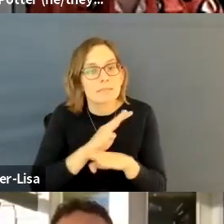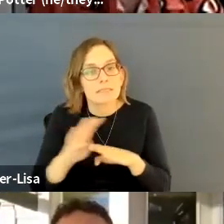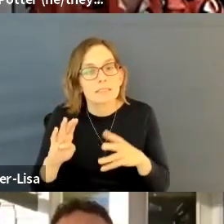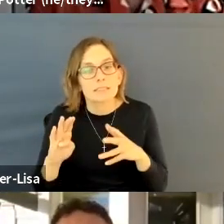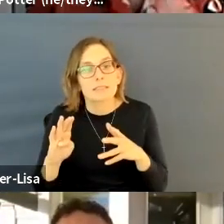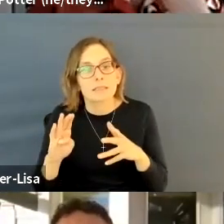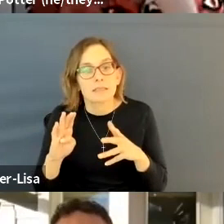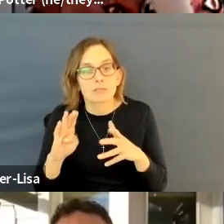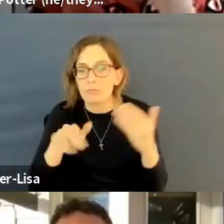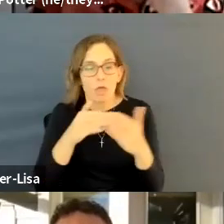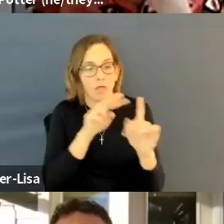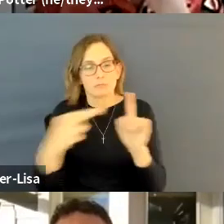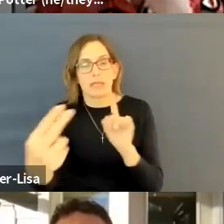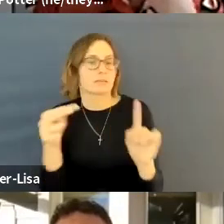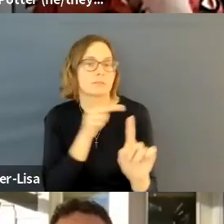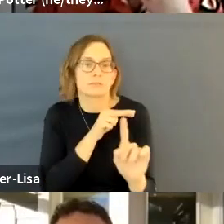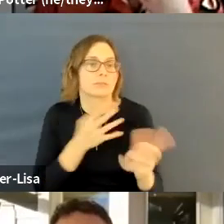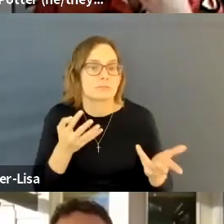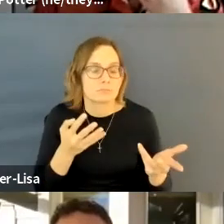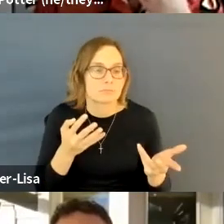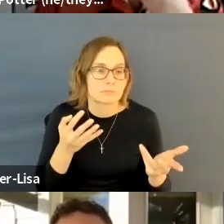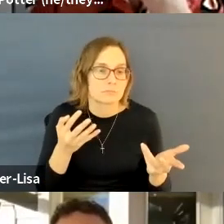on all sides. And